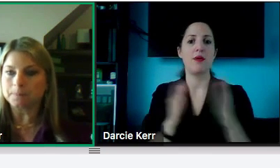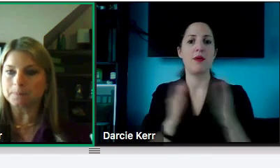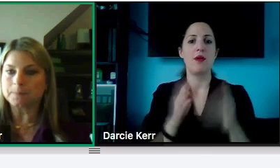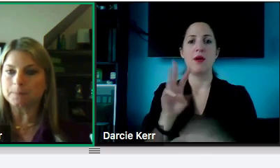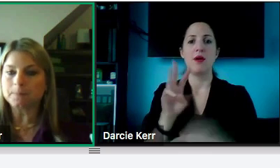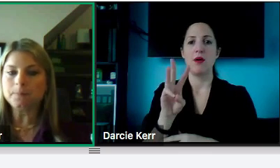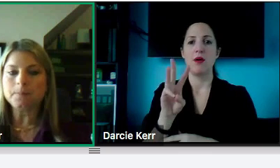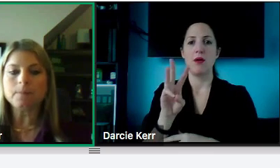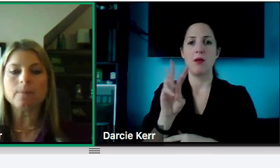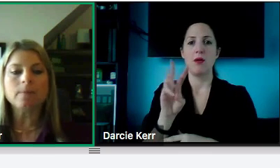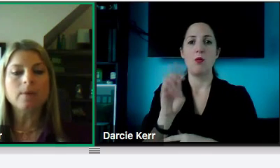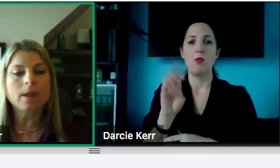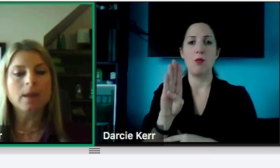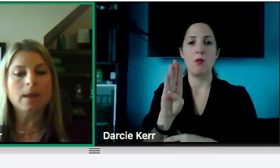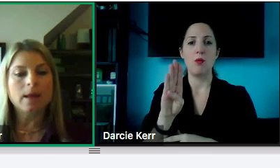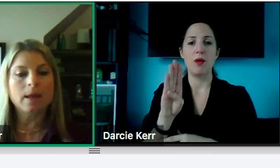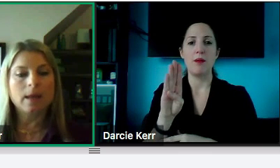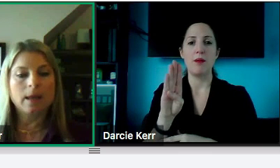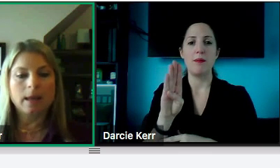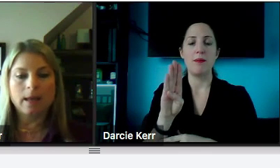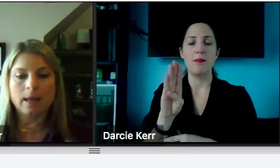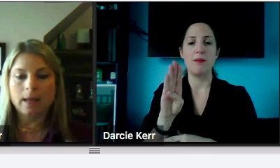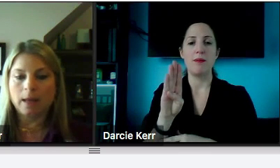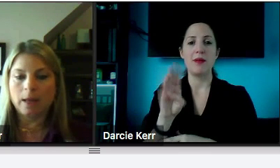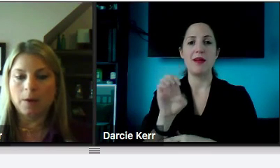fundable.